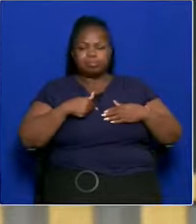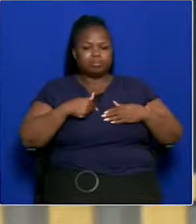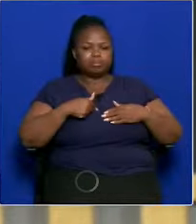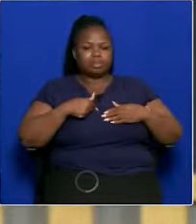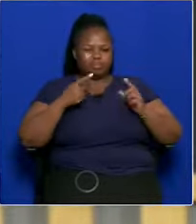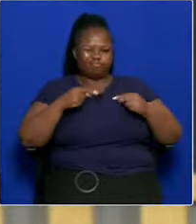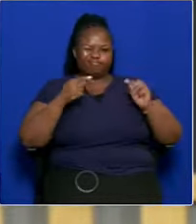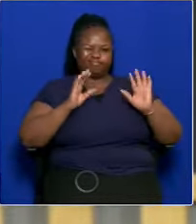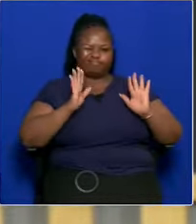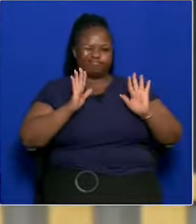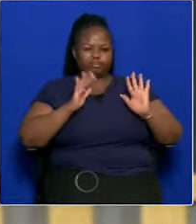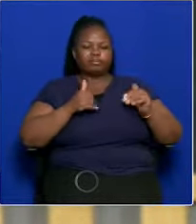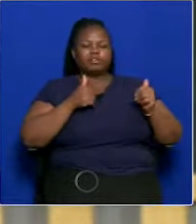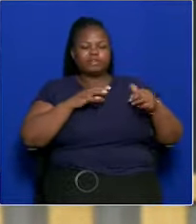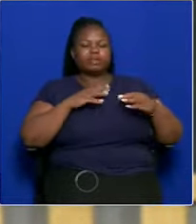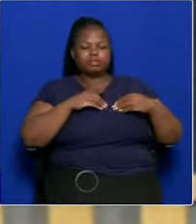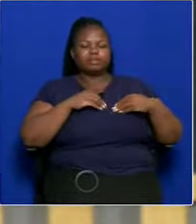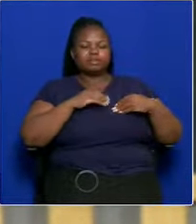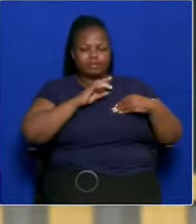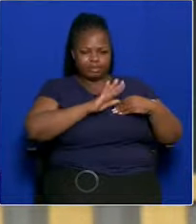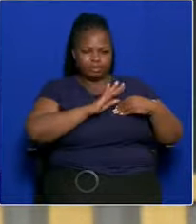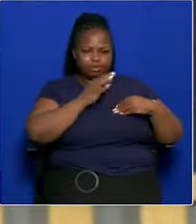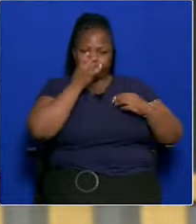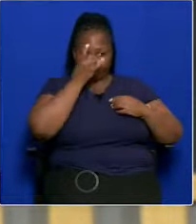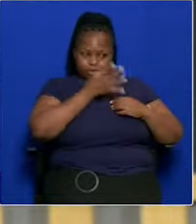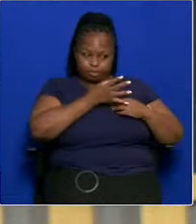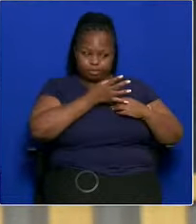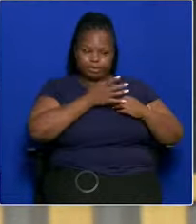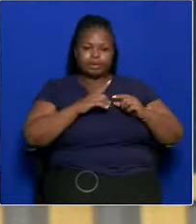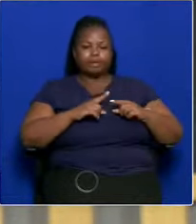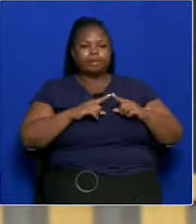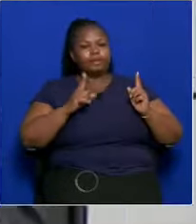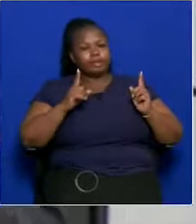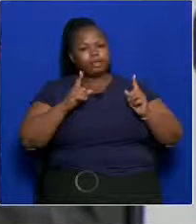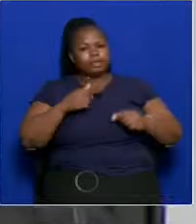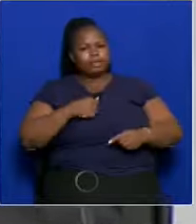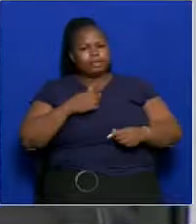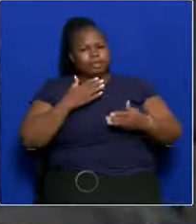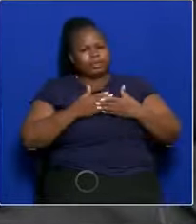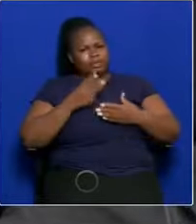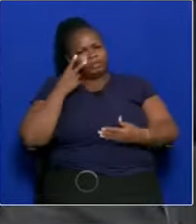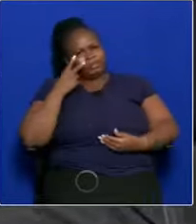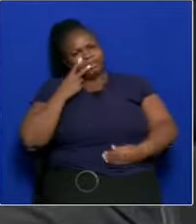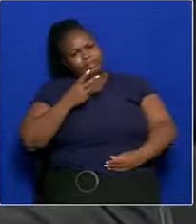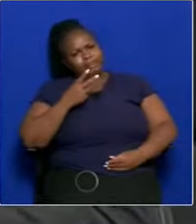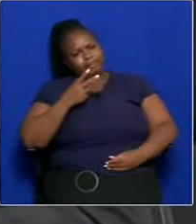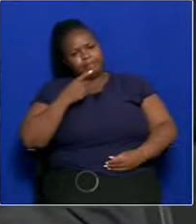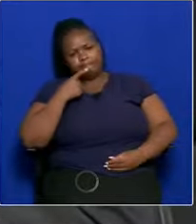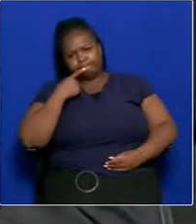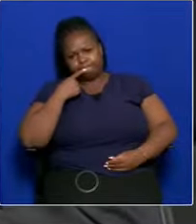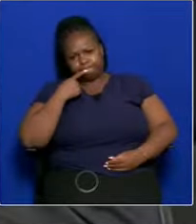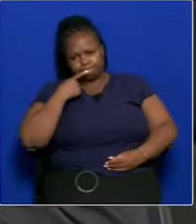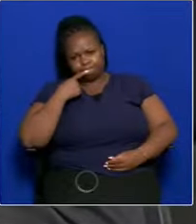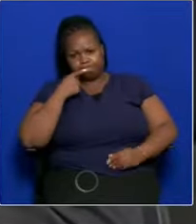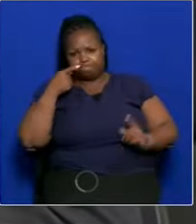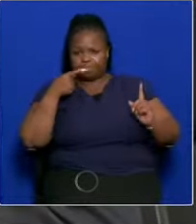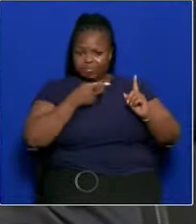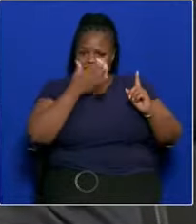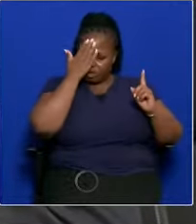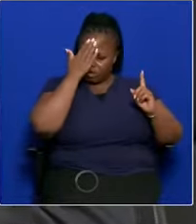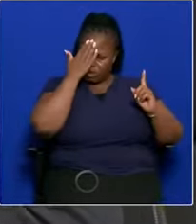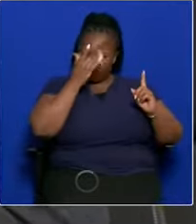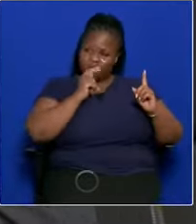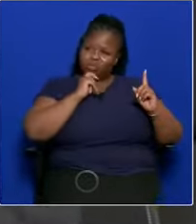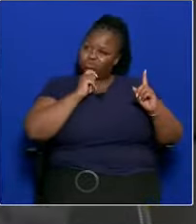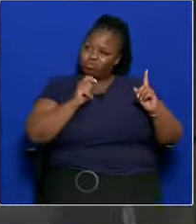that, what you said to him, but can you see how, knowing very well that you're not